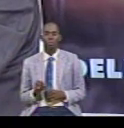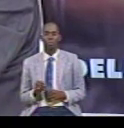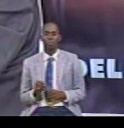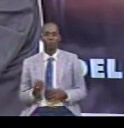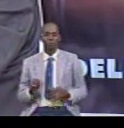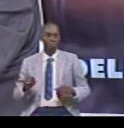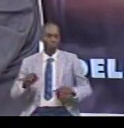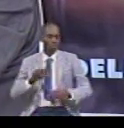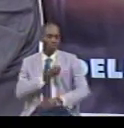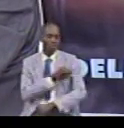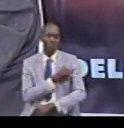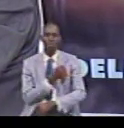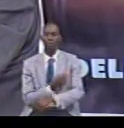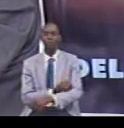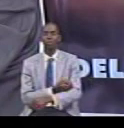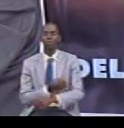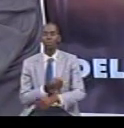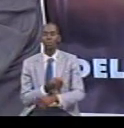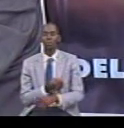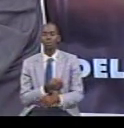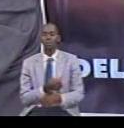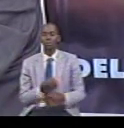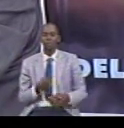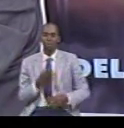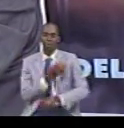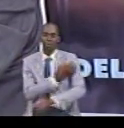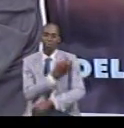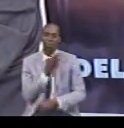Strengthened. You're empowered,